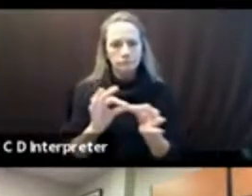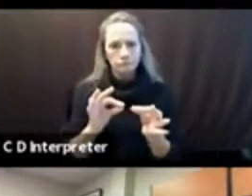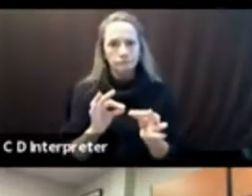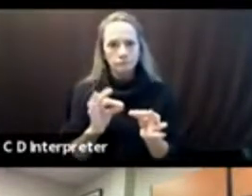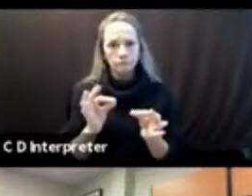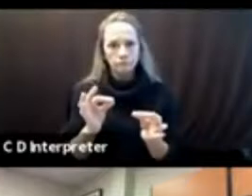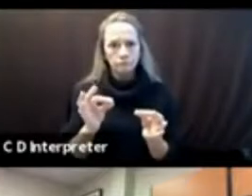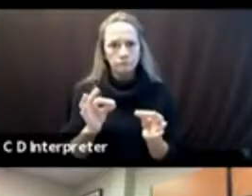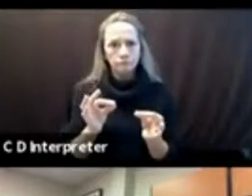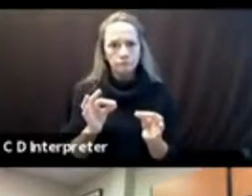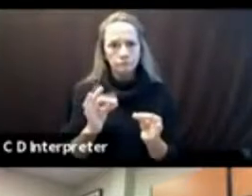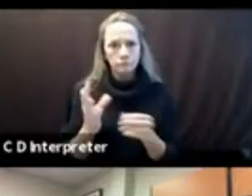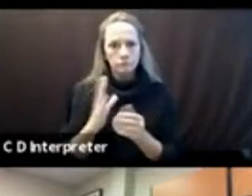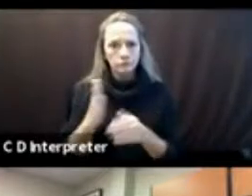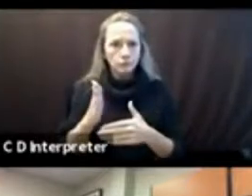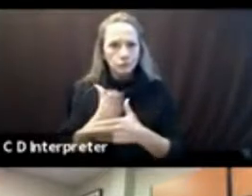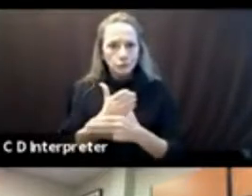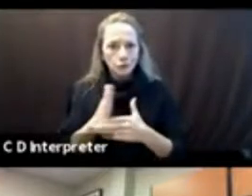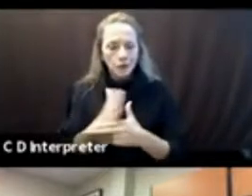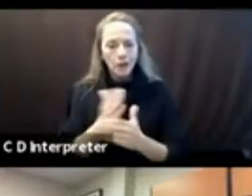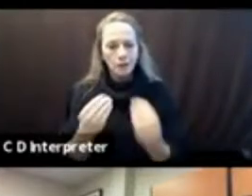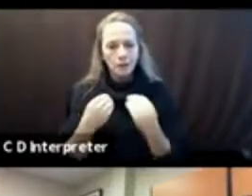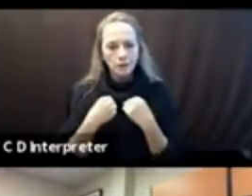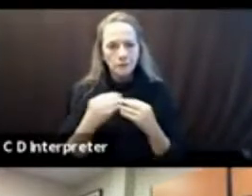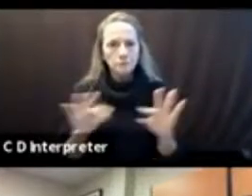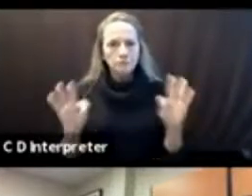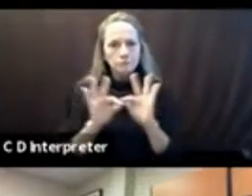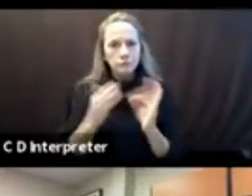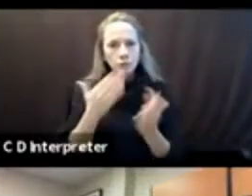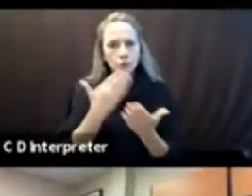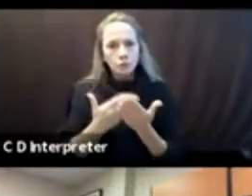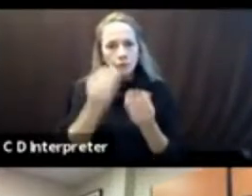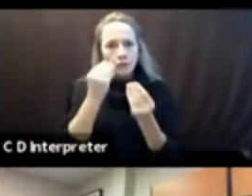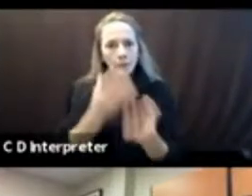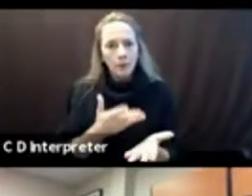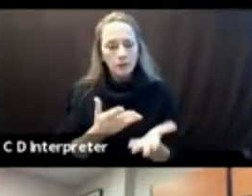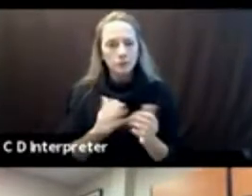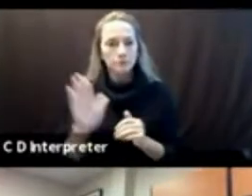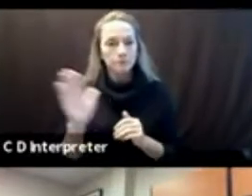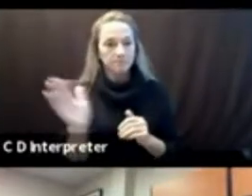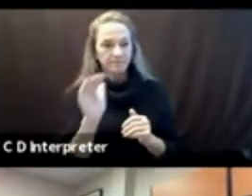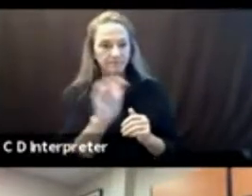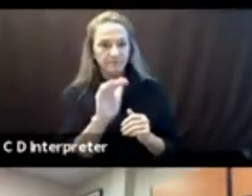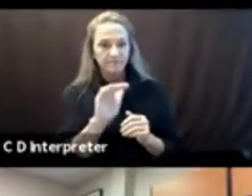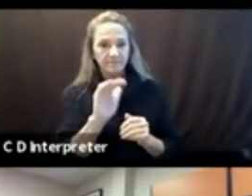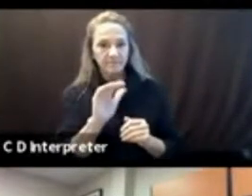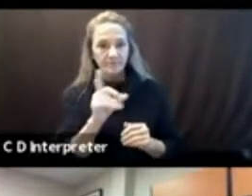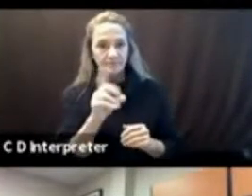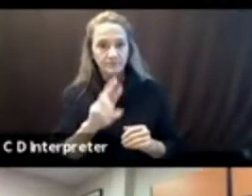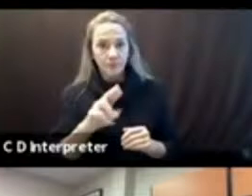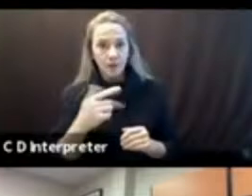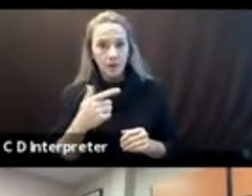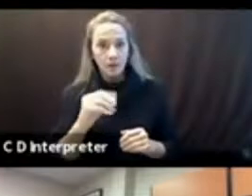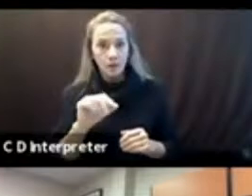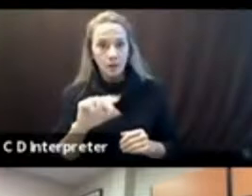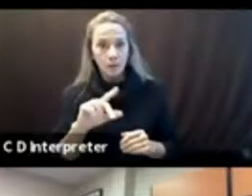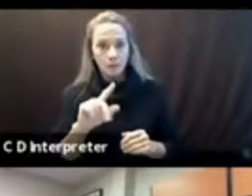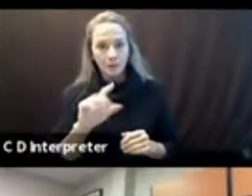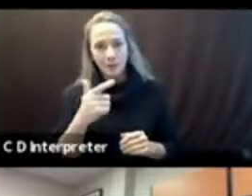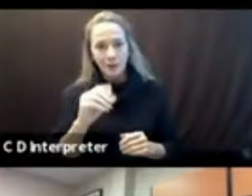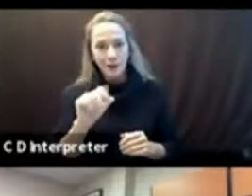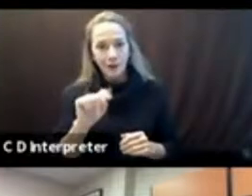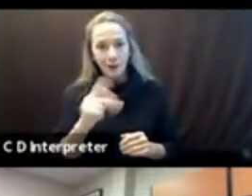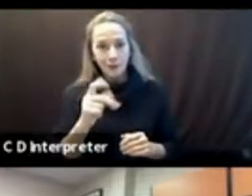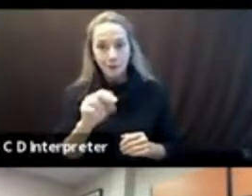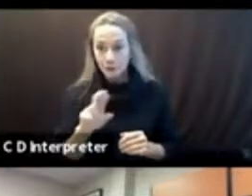and giving us valuable information, both of our speakers. Dr. Gretcher, Yes.